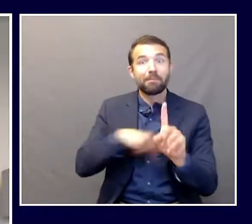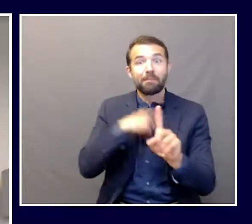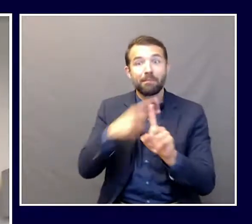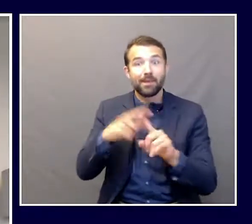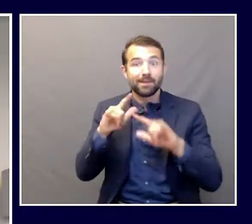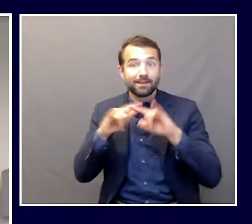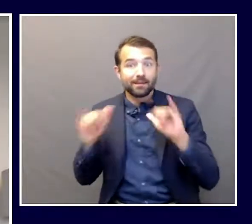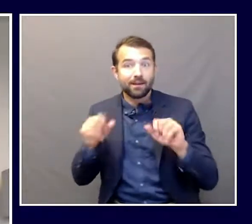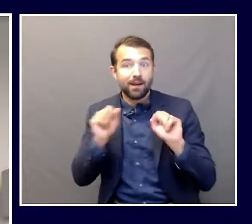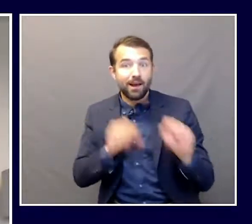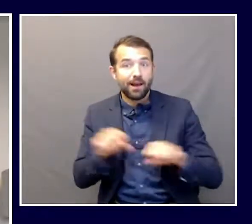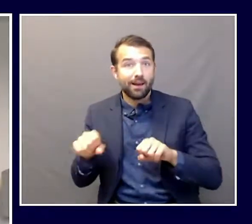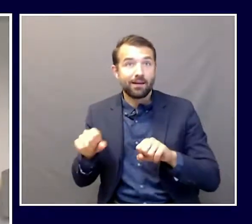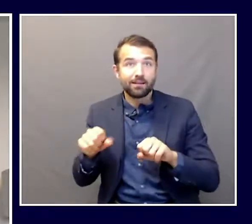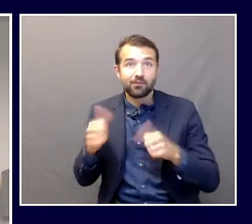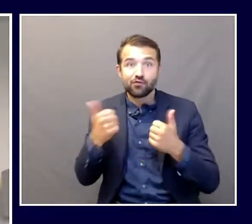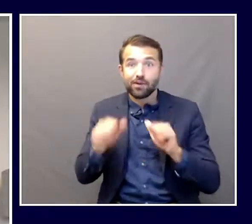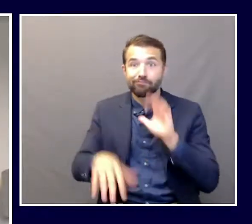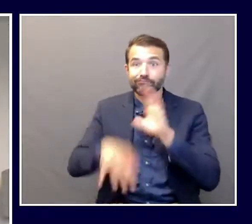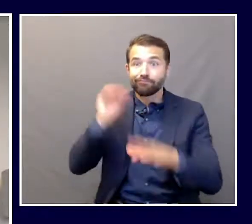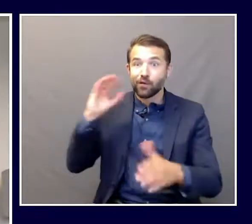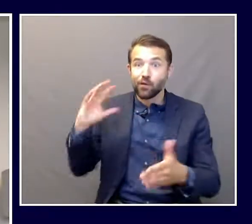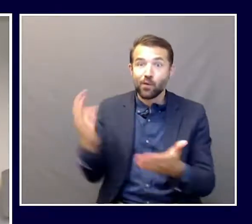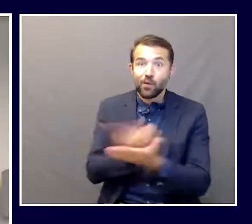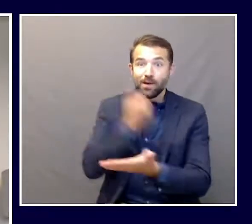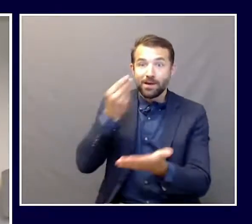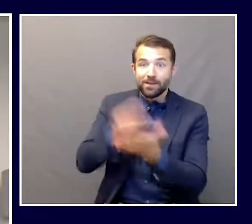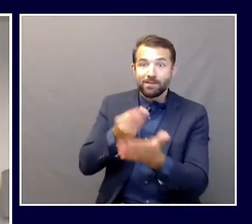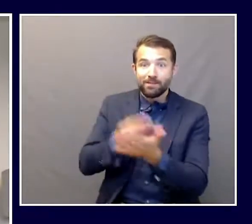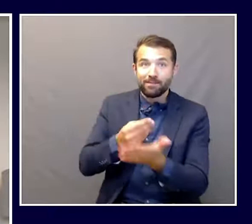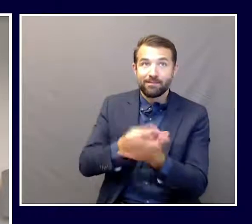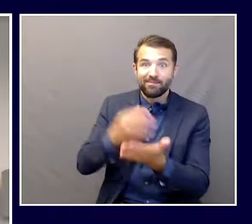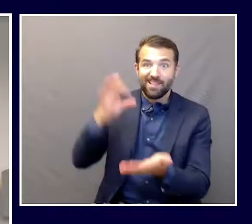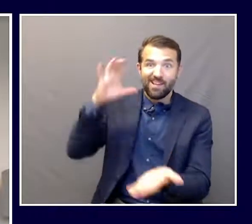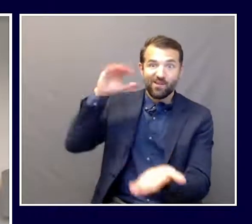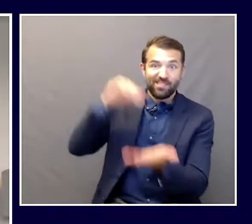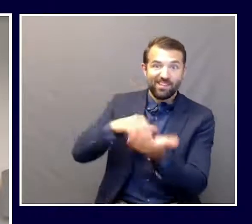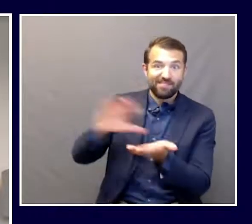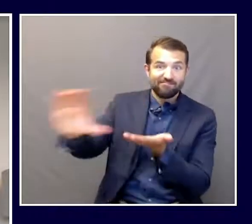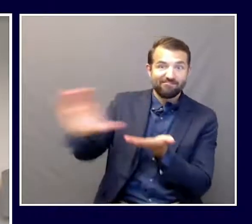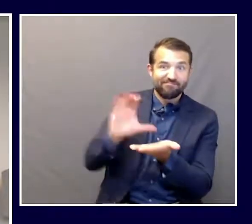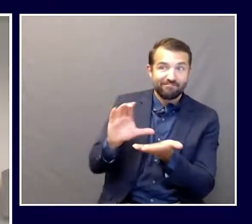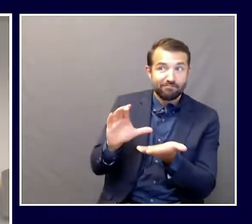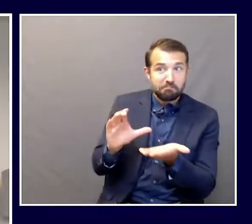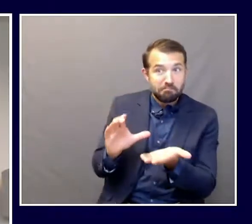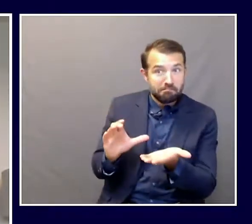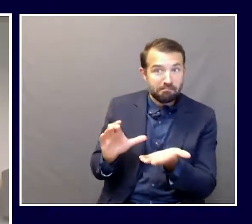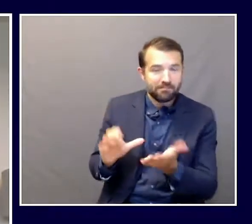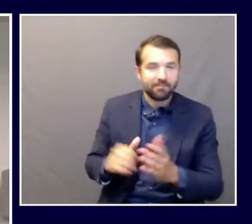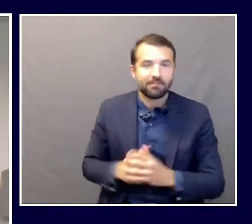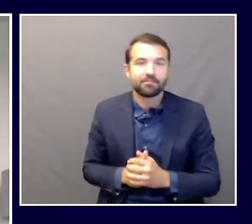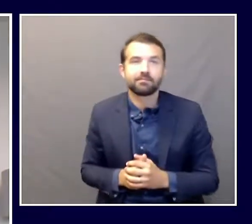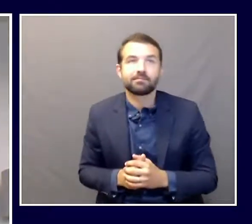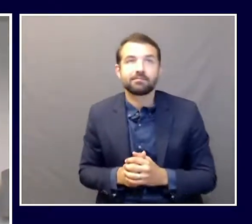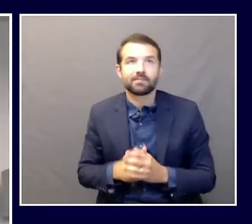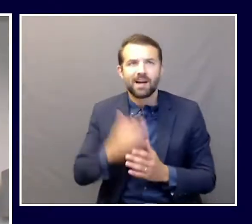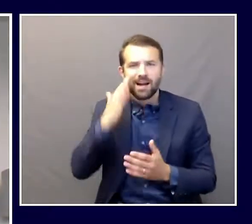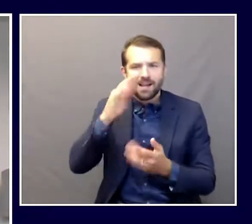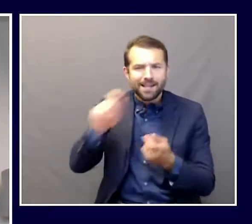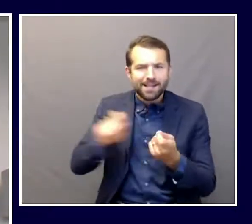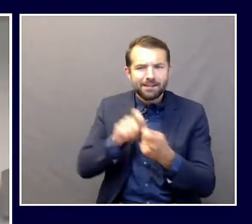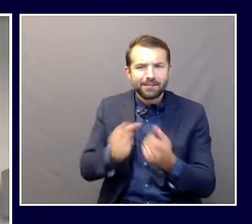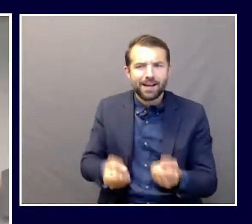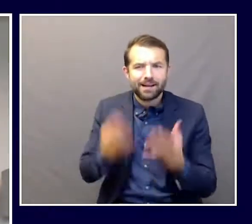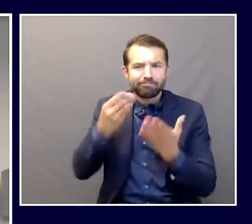being eligible for $900,000 or so. That amount will be determined on July 4th. You know, we're at the